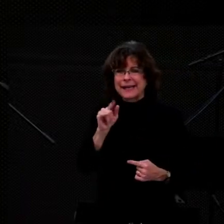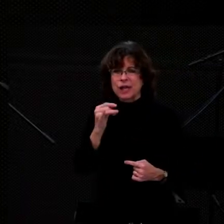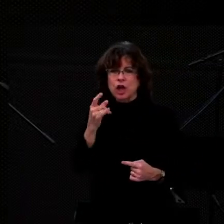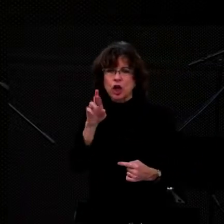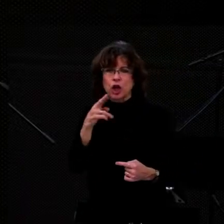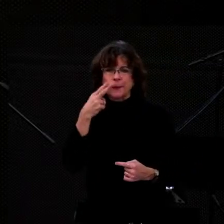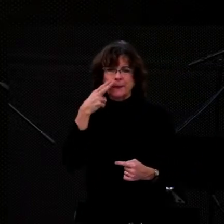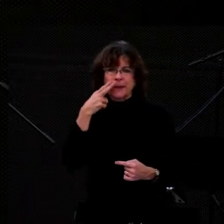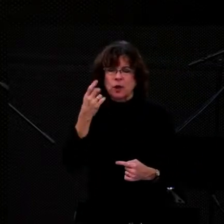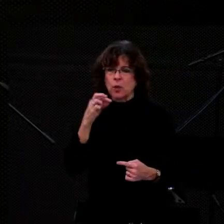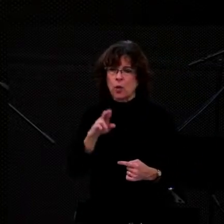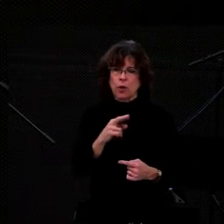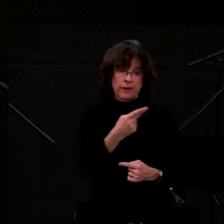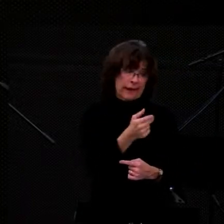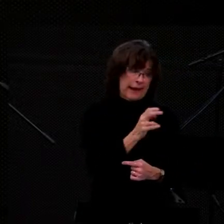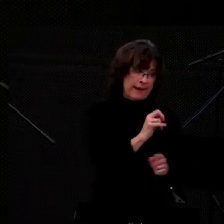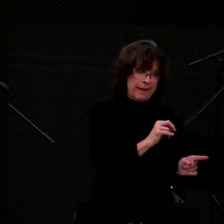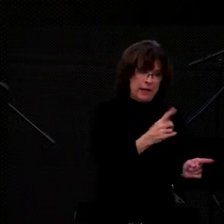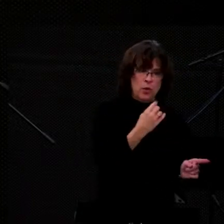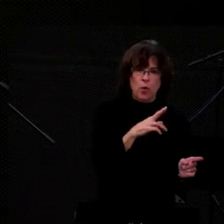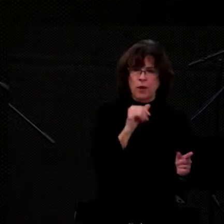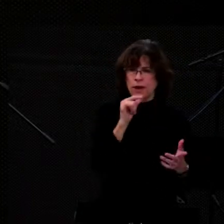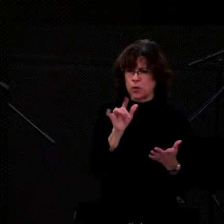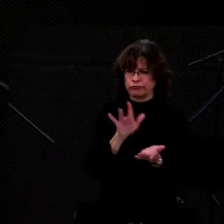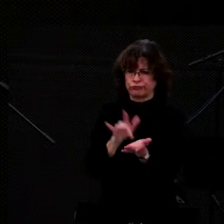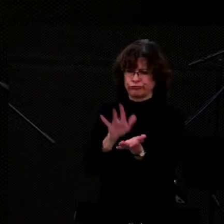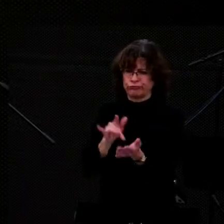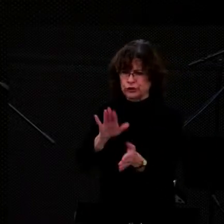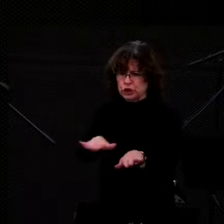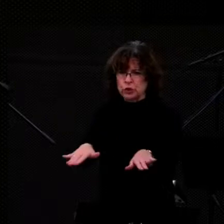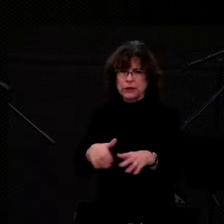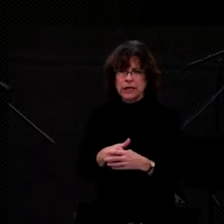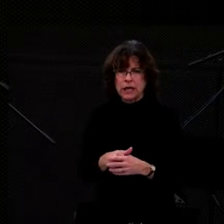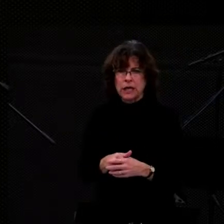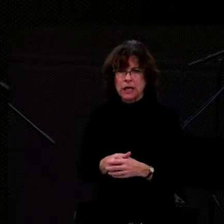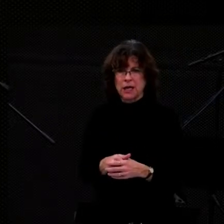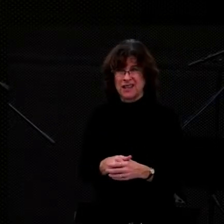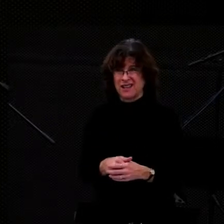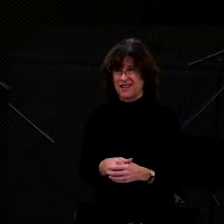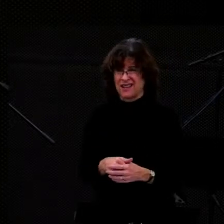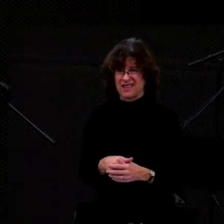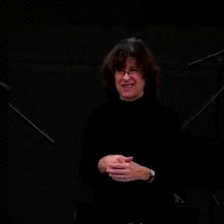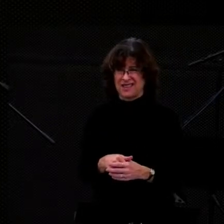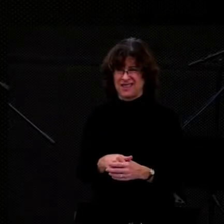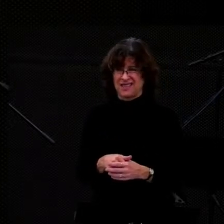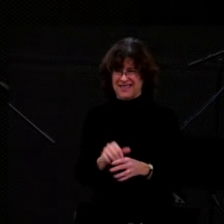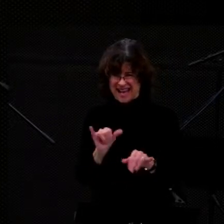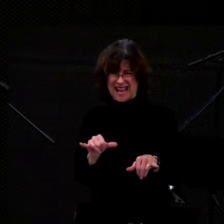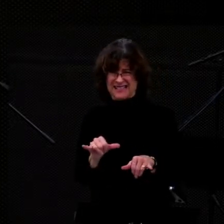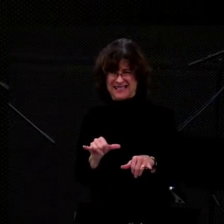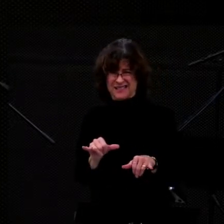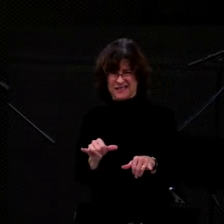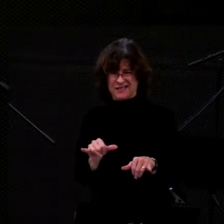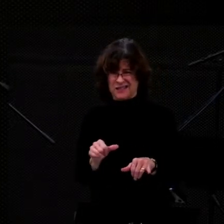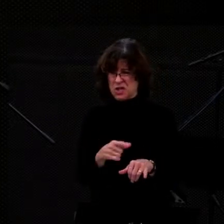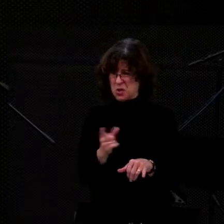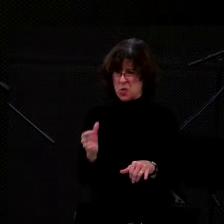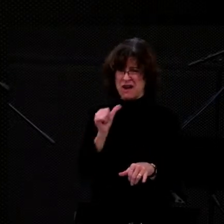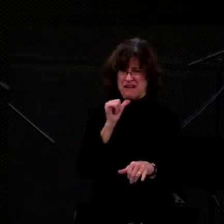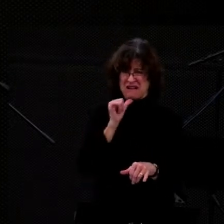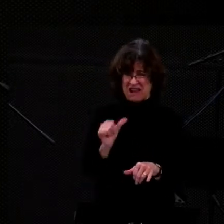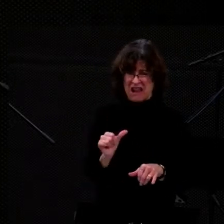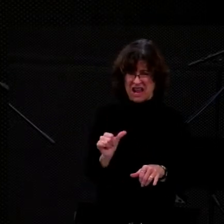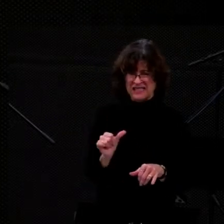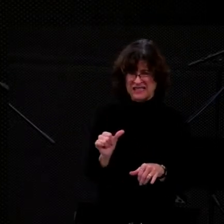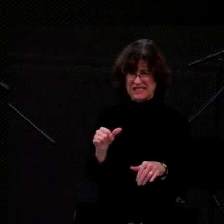pedophile. Really? Is that the standard you think God holds us to? Is all that God requires of us not to